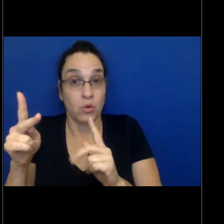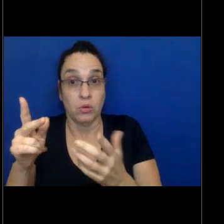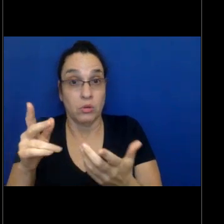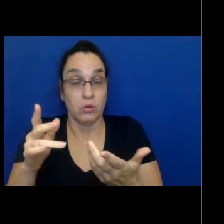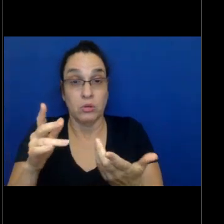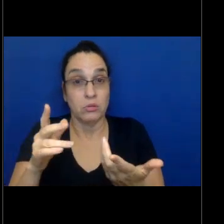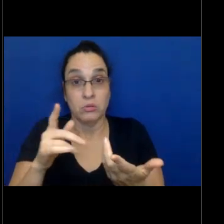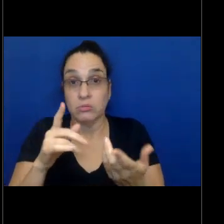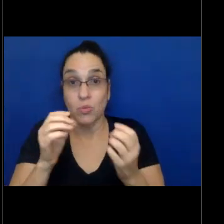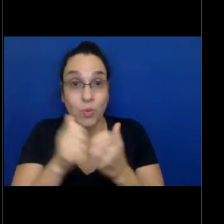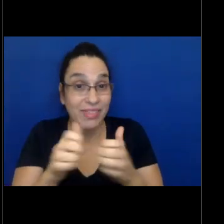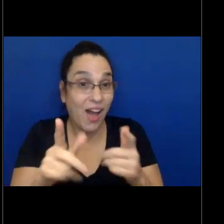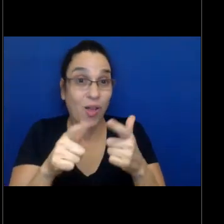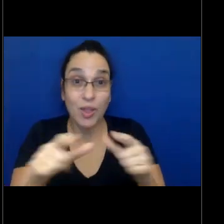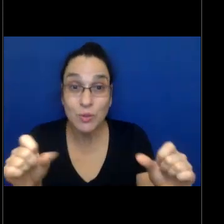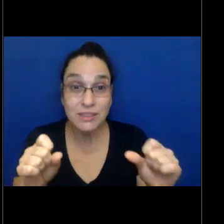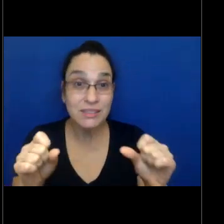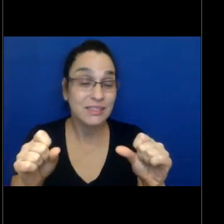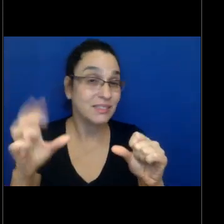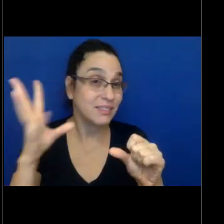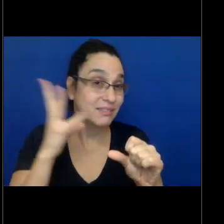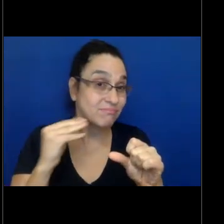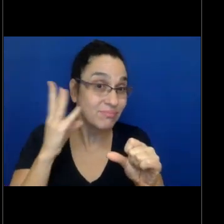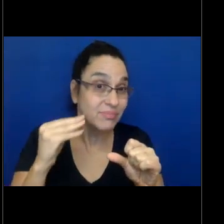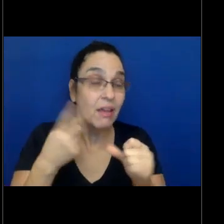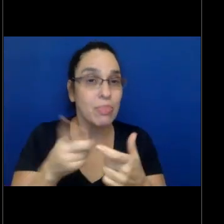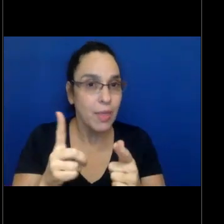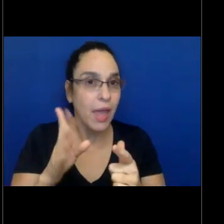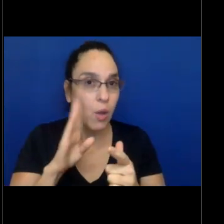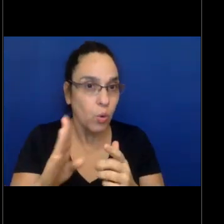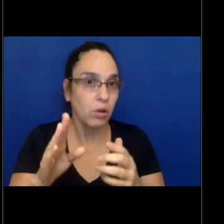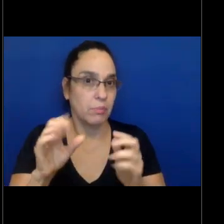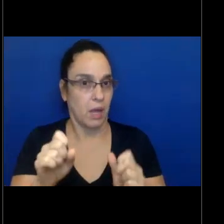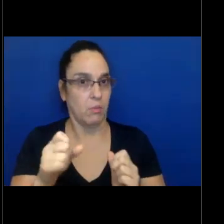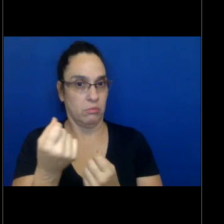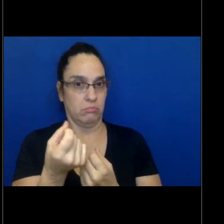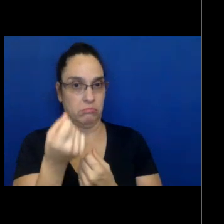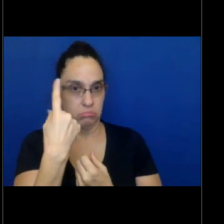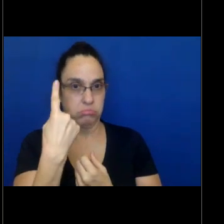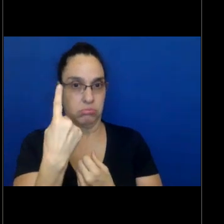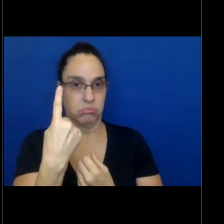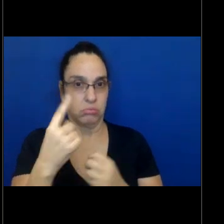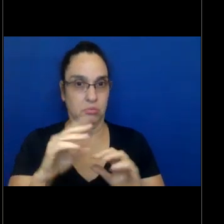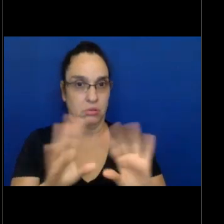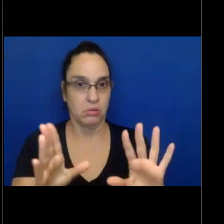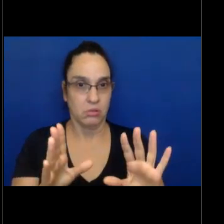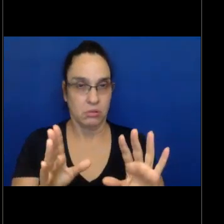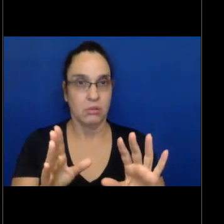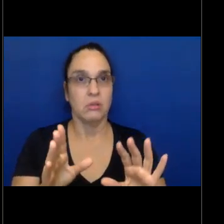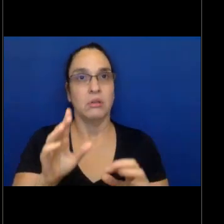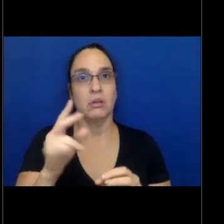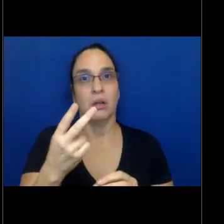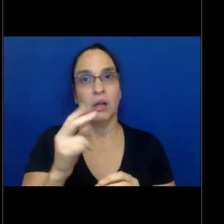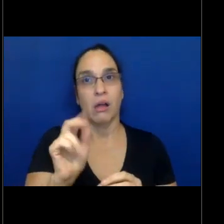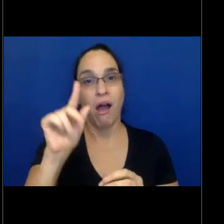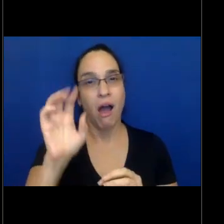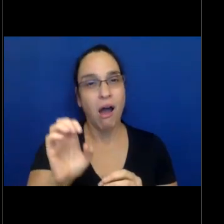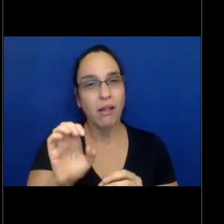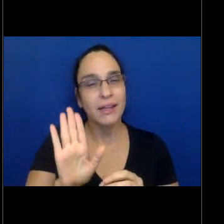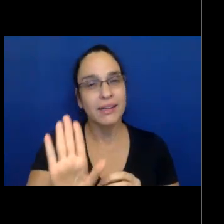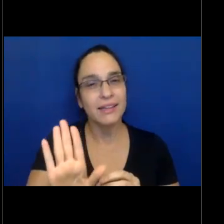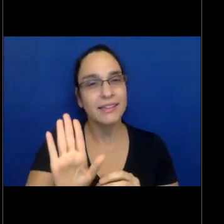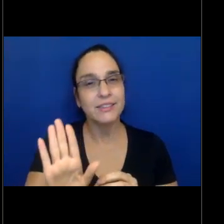They can still know what he was going after. And also his writing was style and certain materials